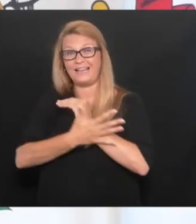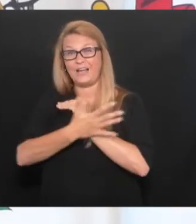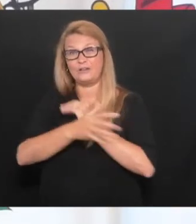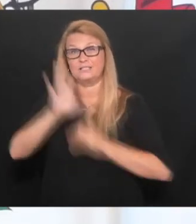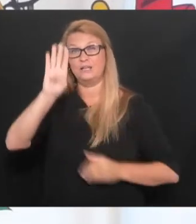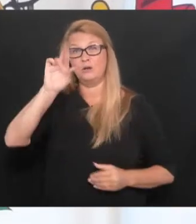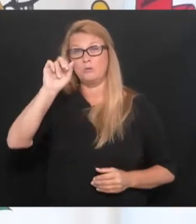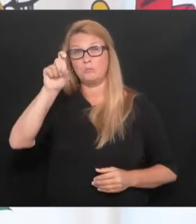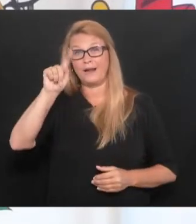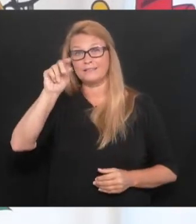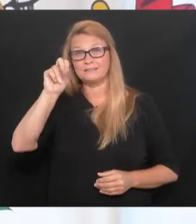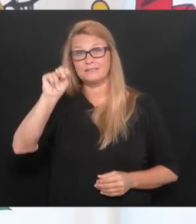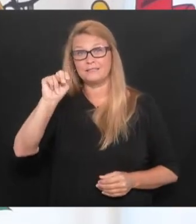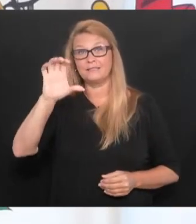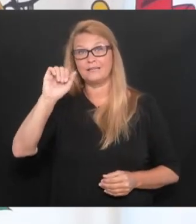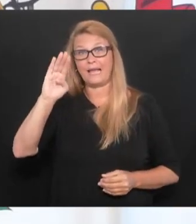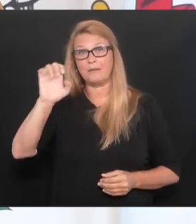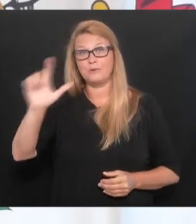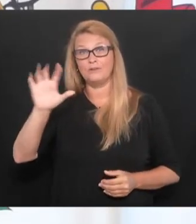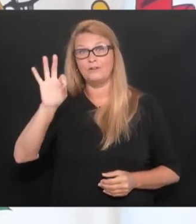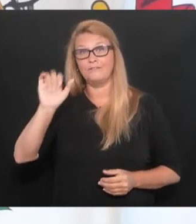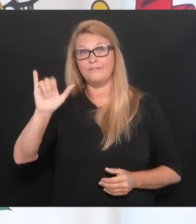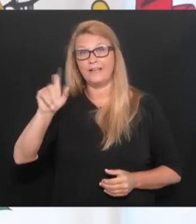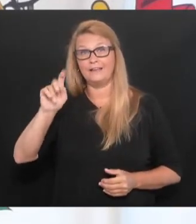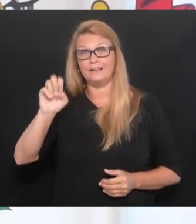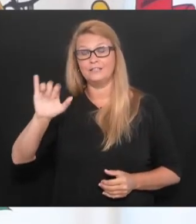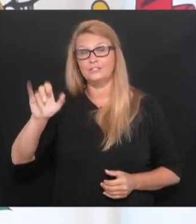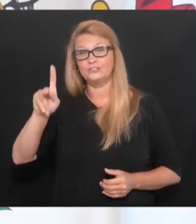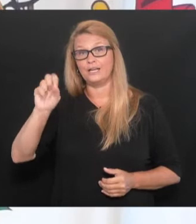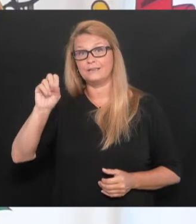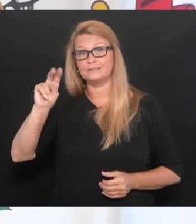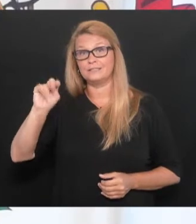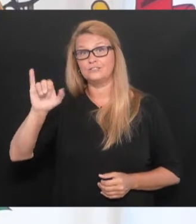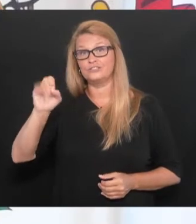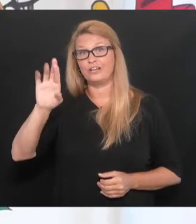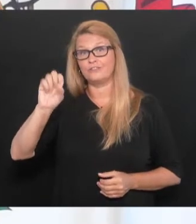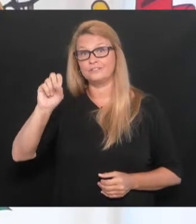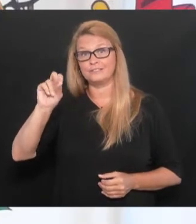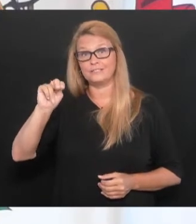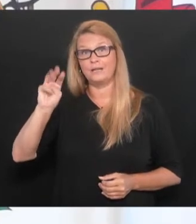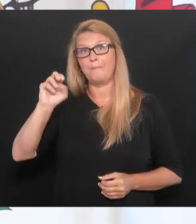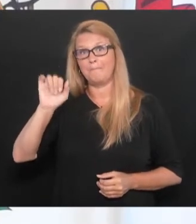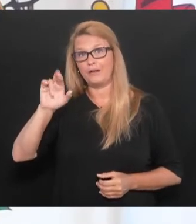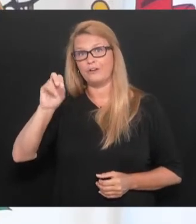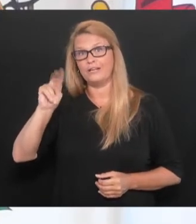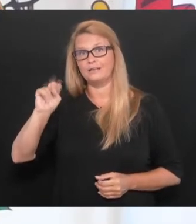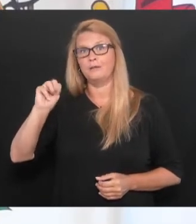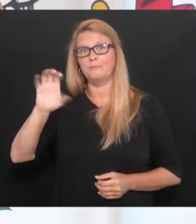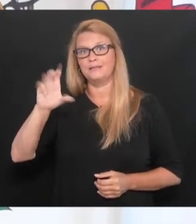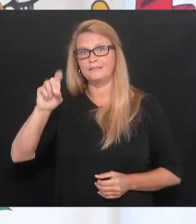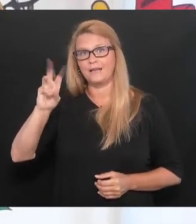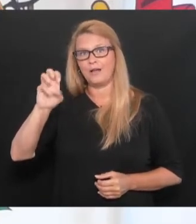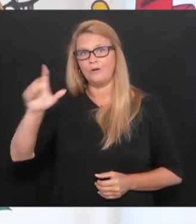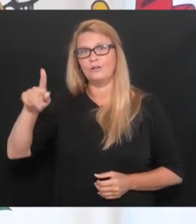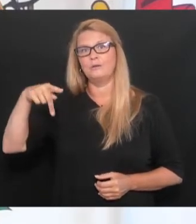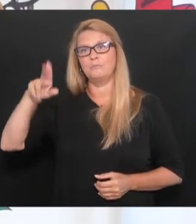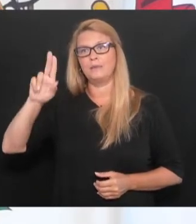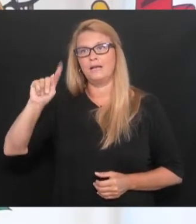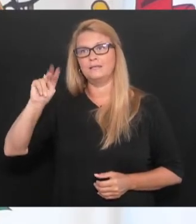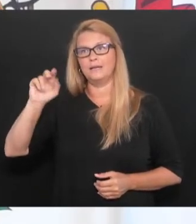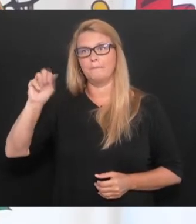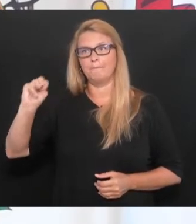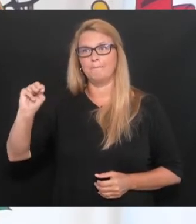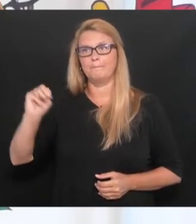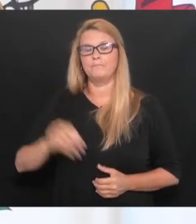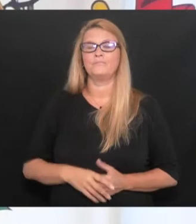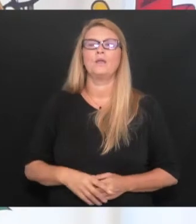That's Braxton, Cabell, Fayette, Jackson, Jefferson, Marion, McDowell, Nicholas, and Putnam County. We have absolutely